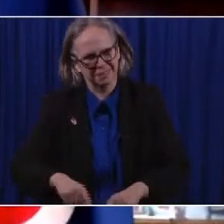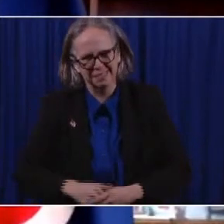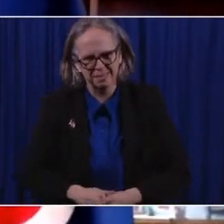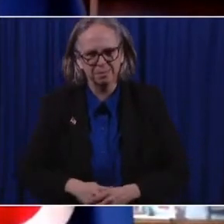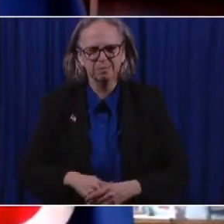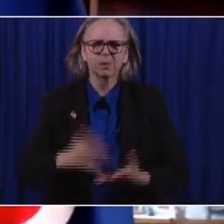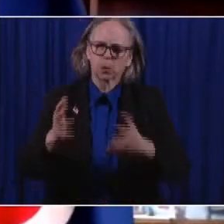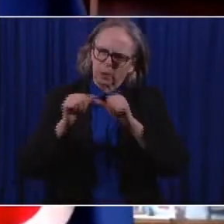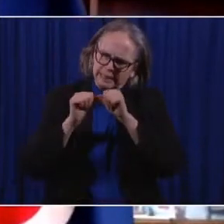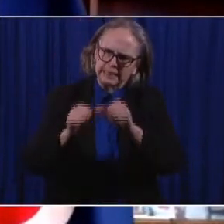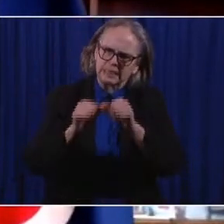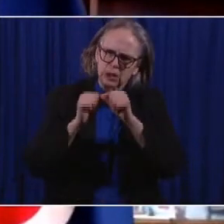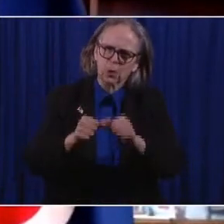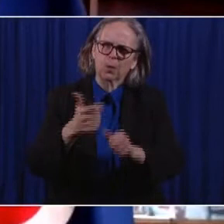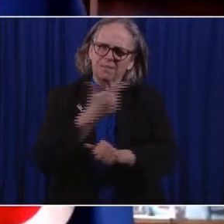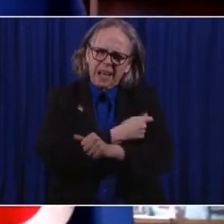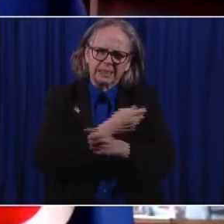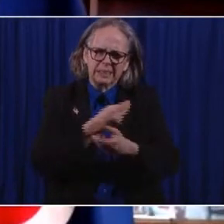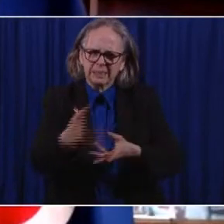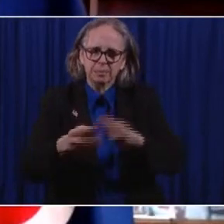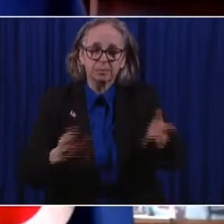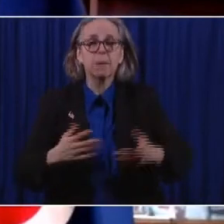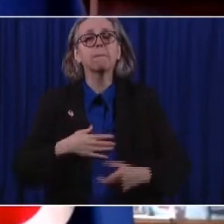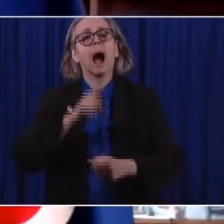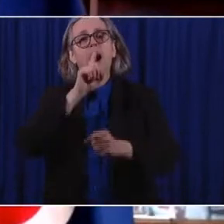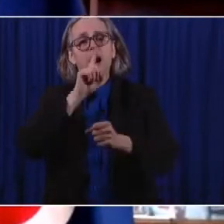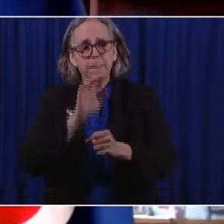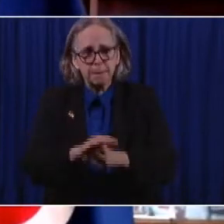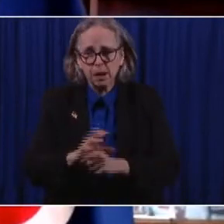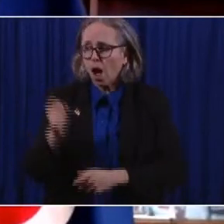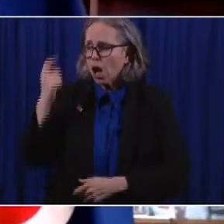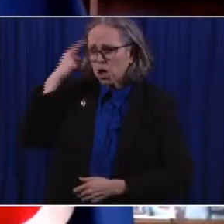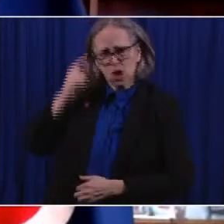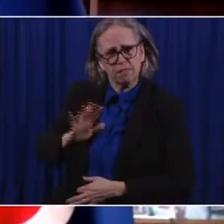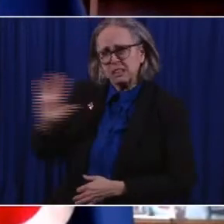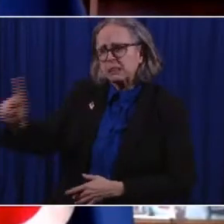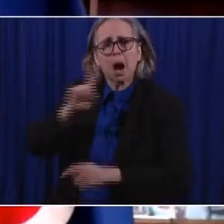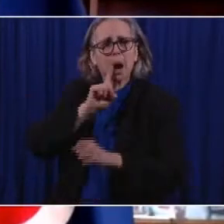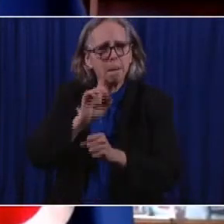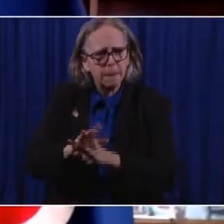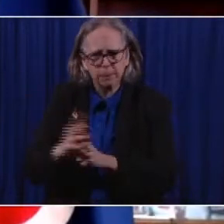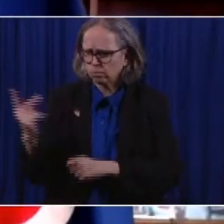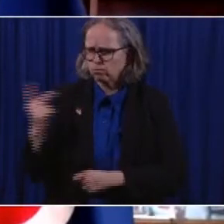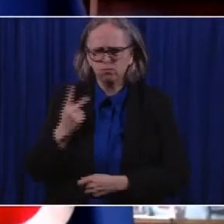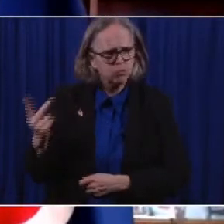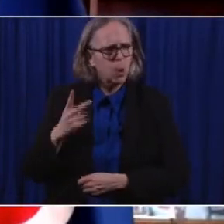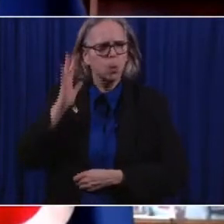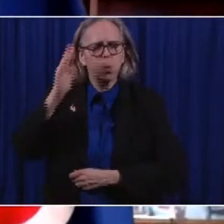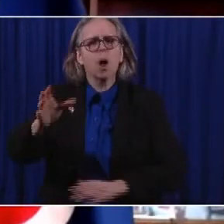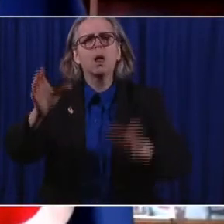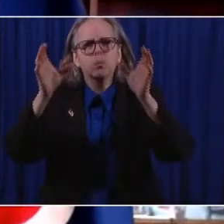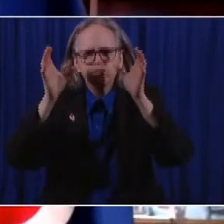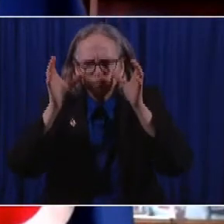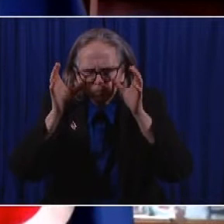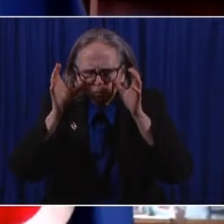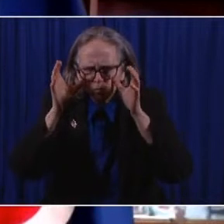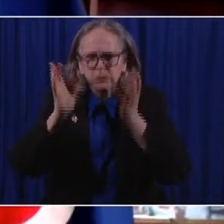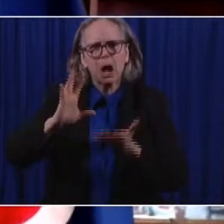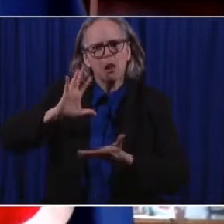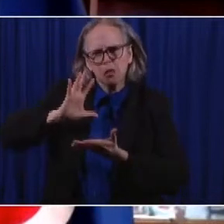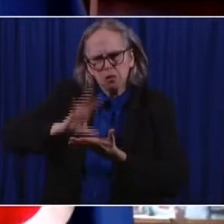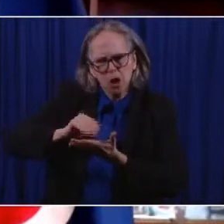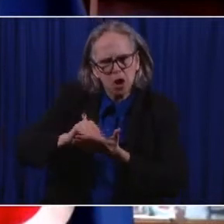my commitment to everyone, that we will continue to listen and learn and refine this process so that we